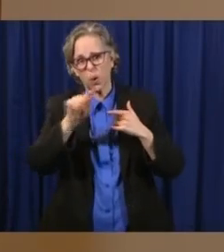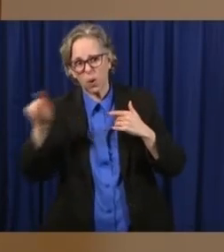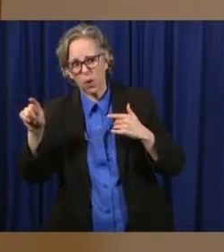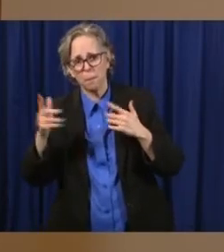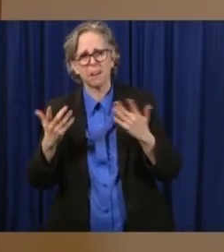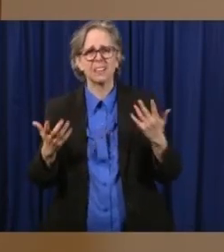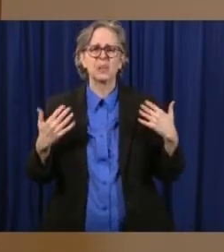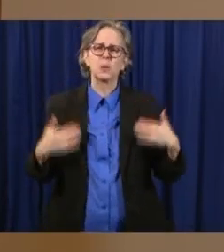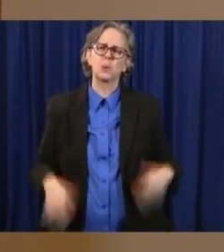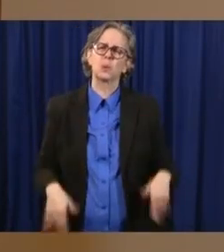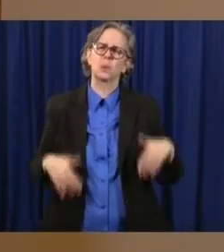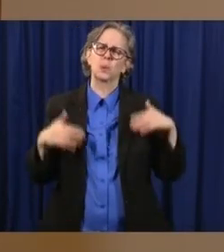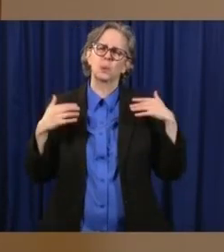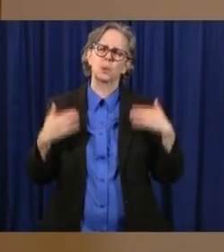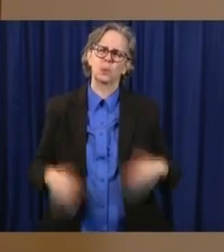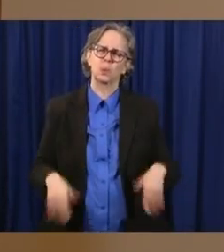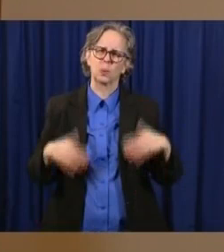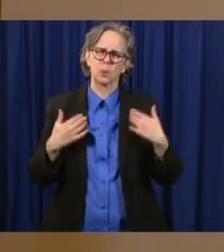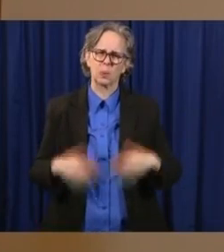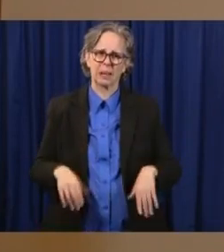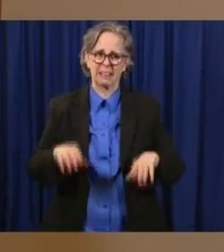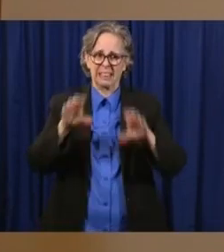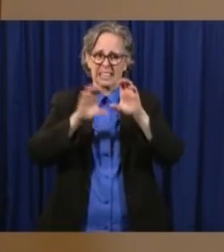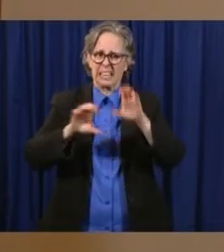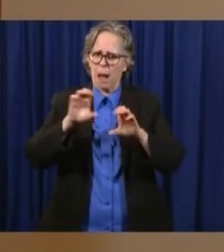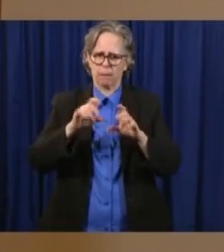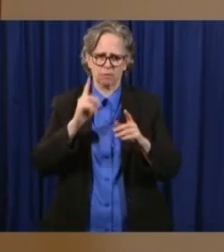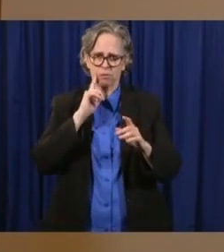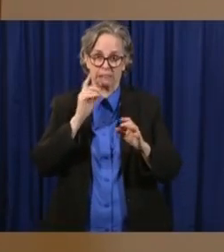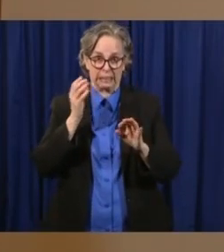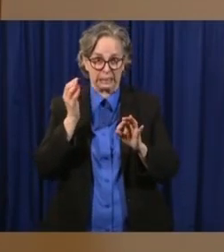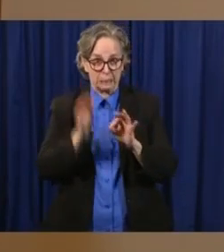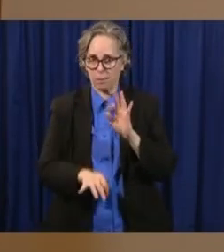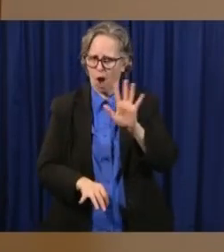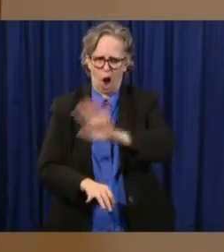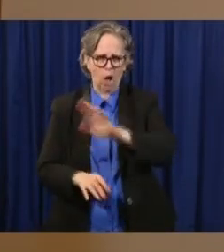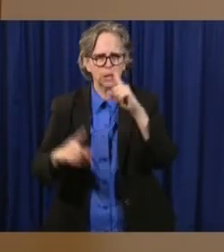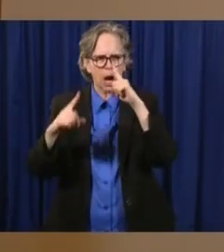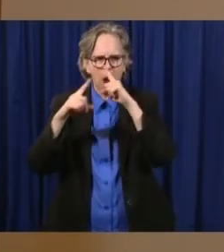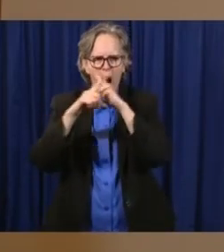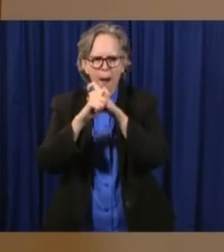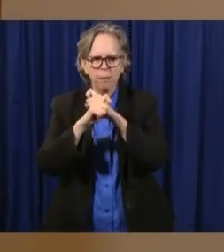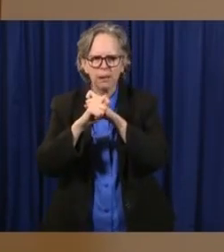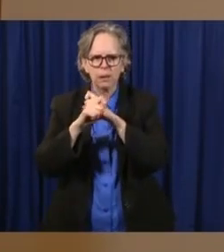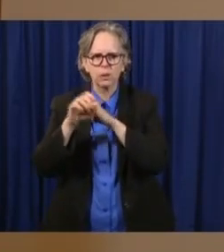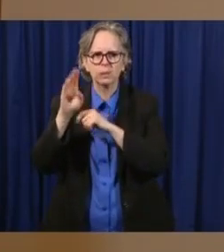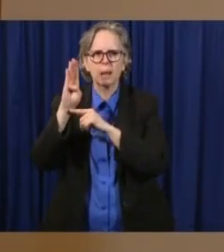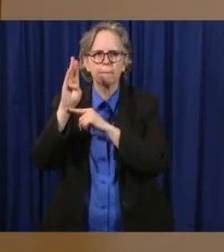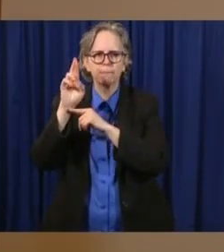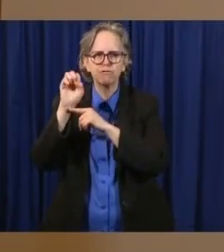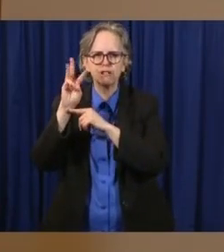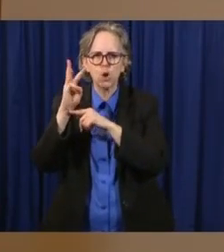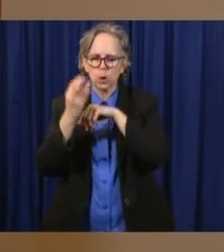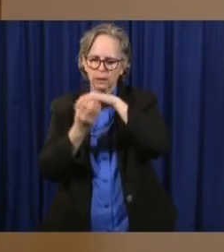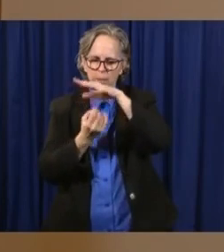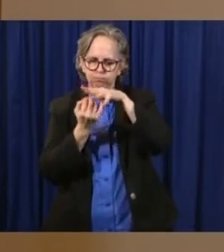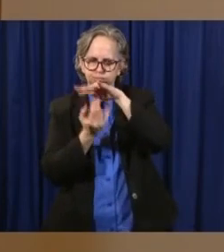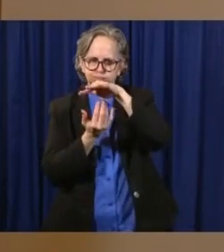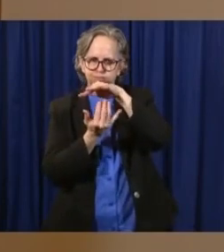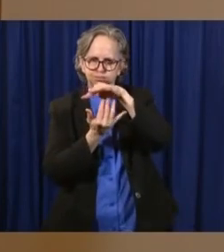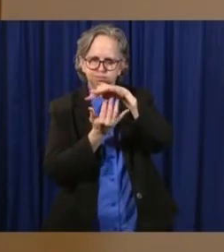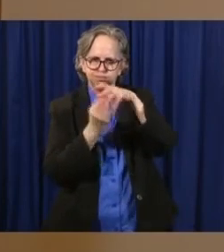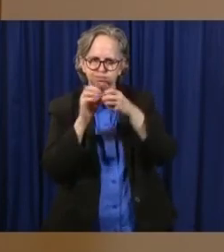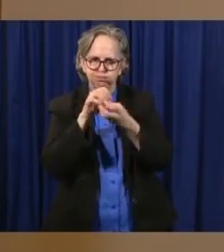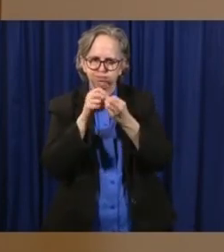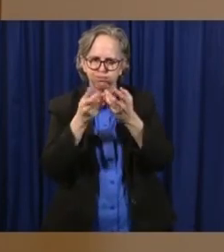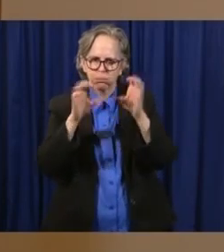they're a complex brew of chemicals that are large, have very intricate supply chains that are worldwide. Some of